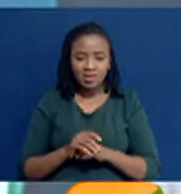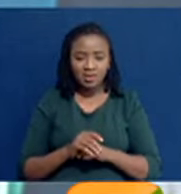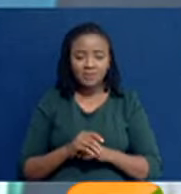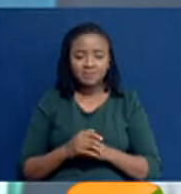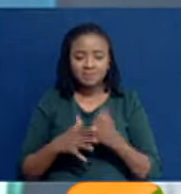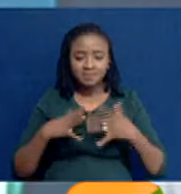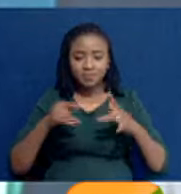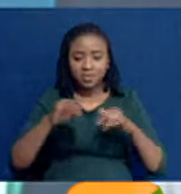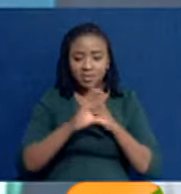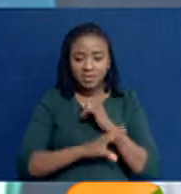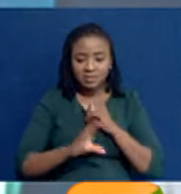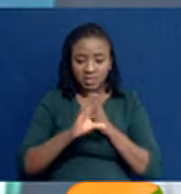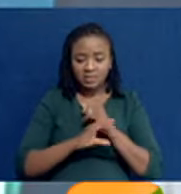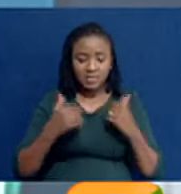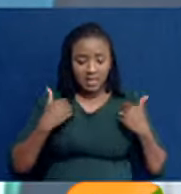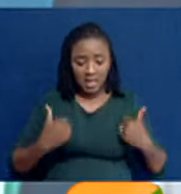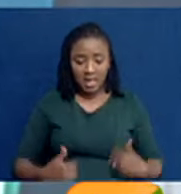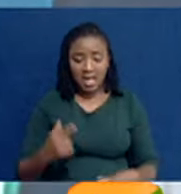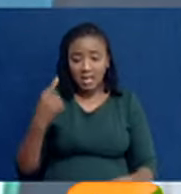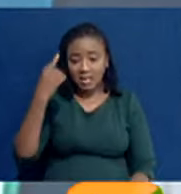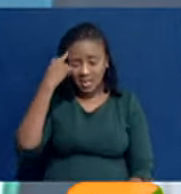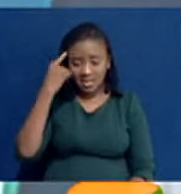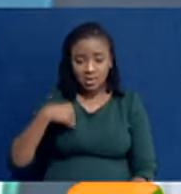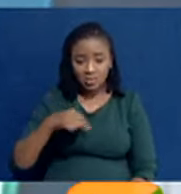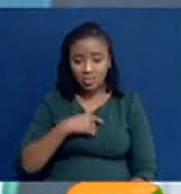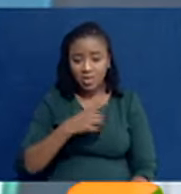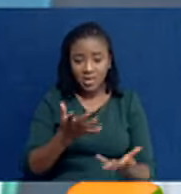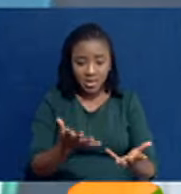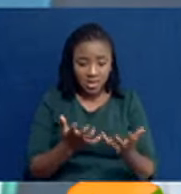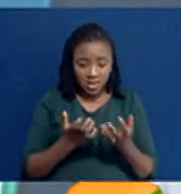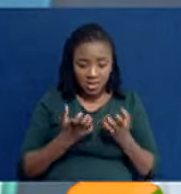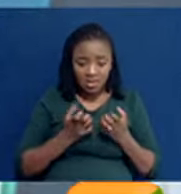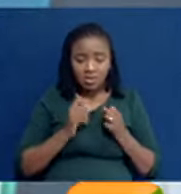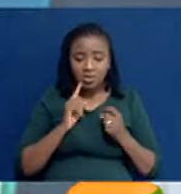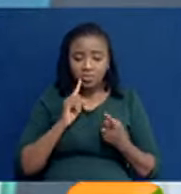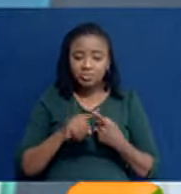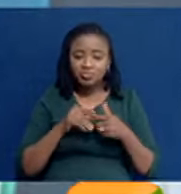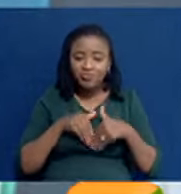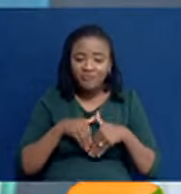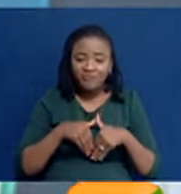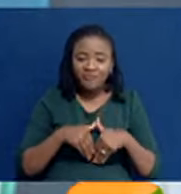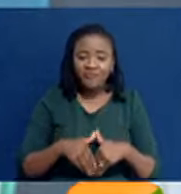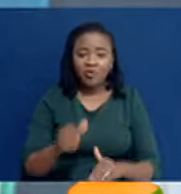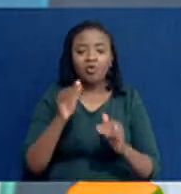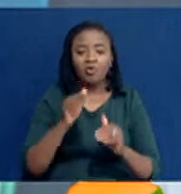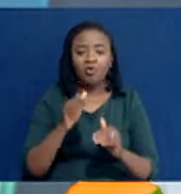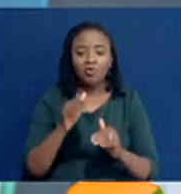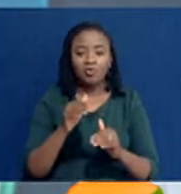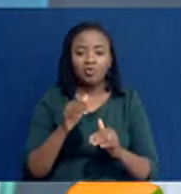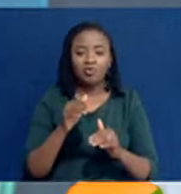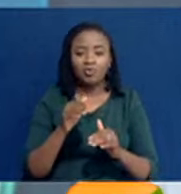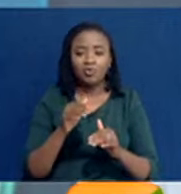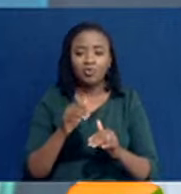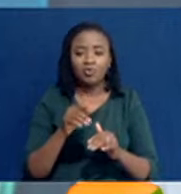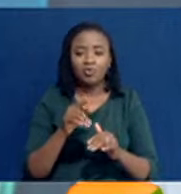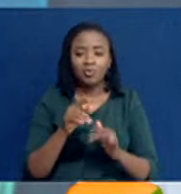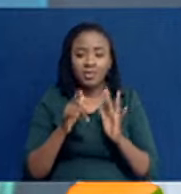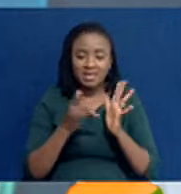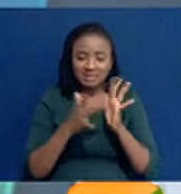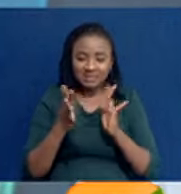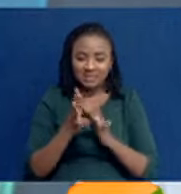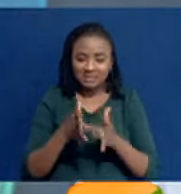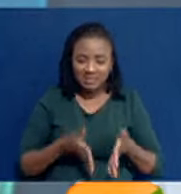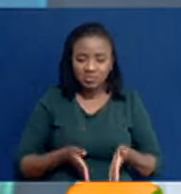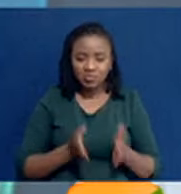country, I think we should be able to follow that teaching of Christ,